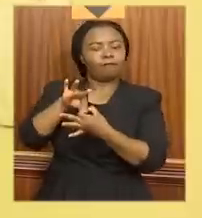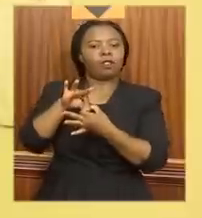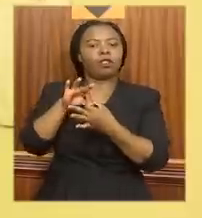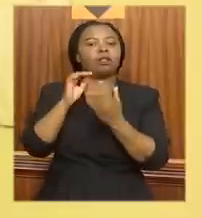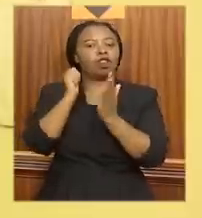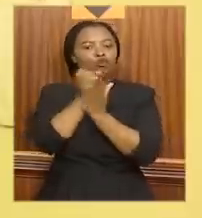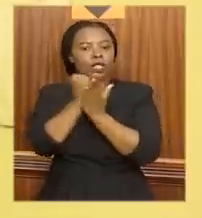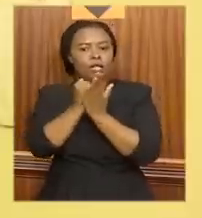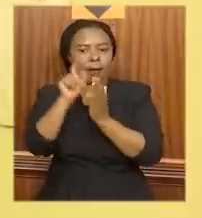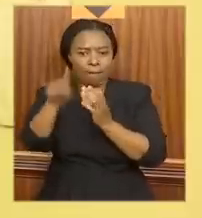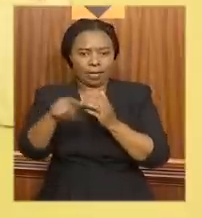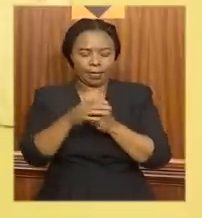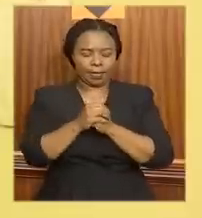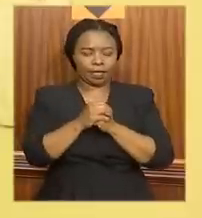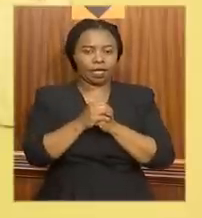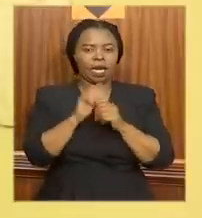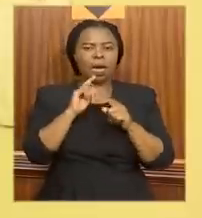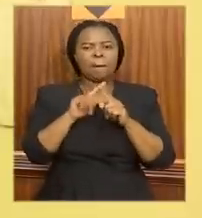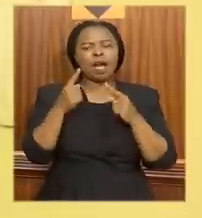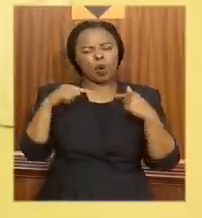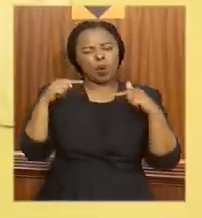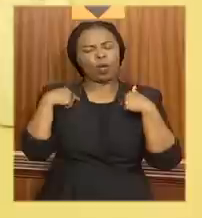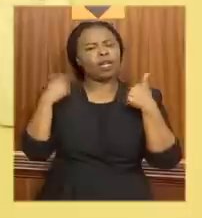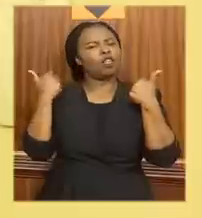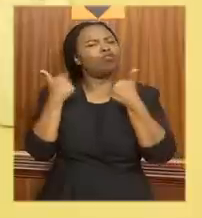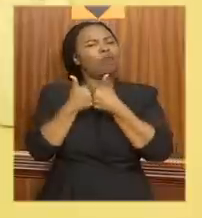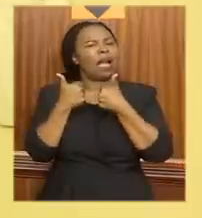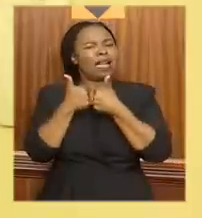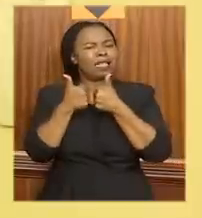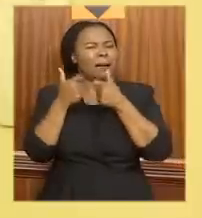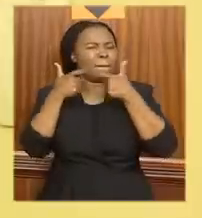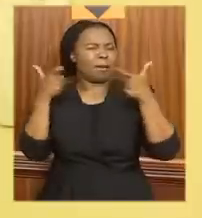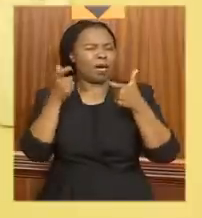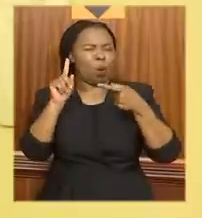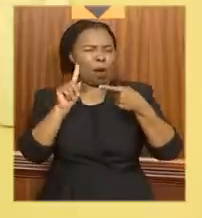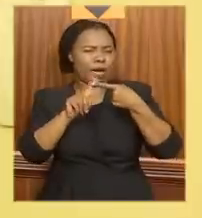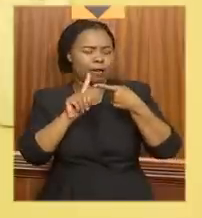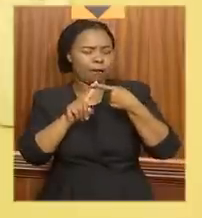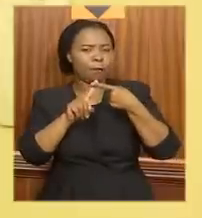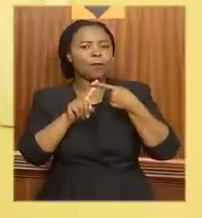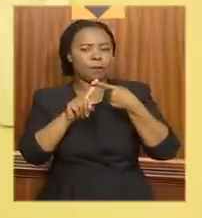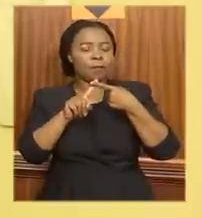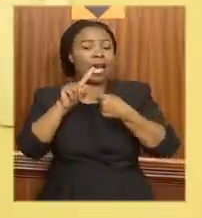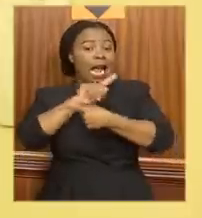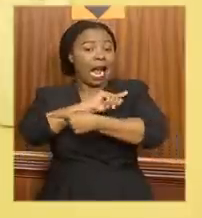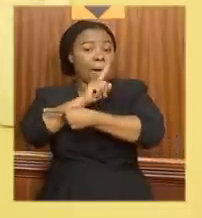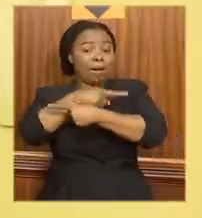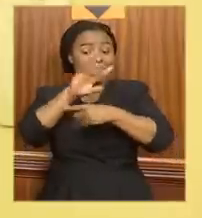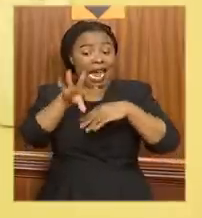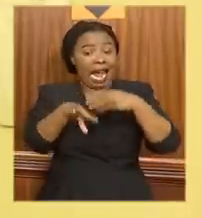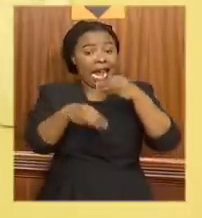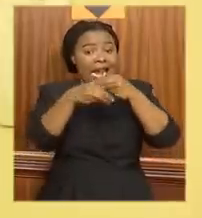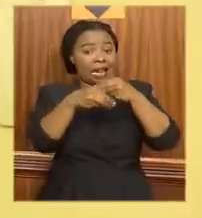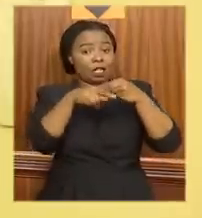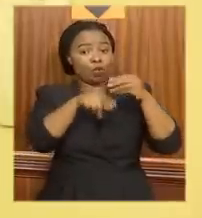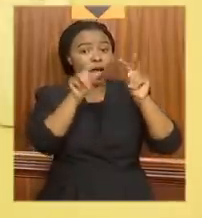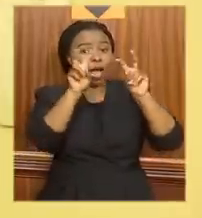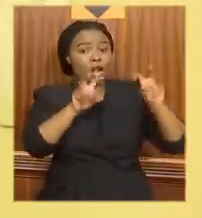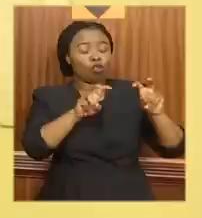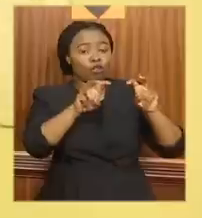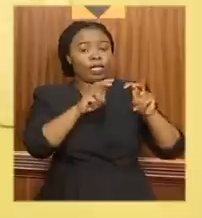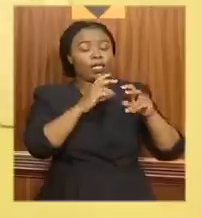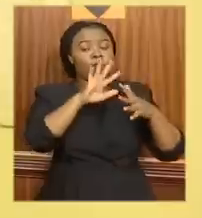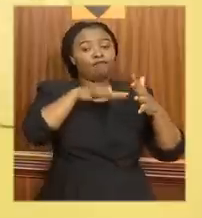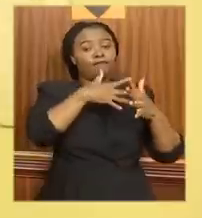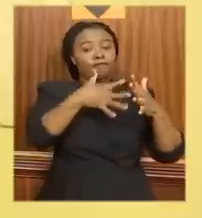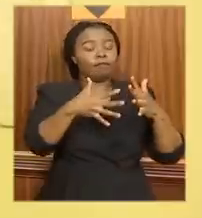One of our greatest challenges is adding capacity to the grid, is the